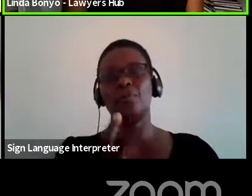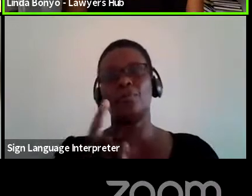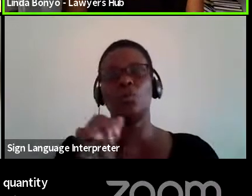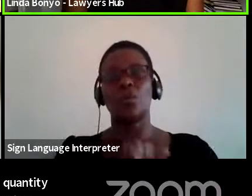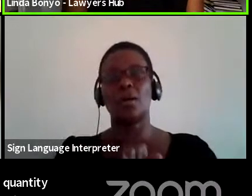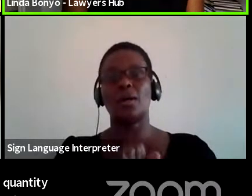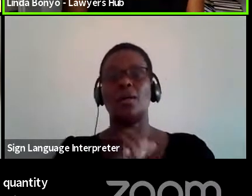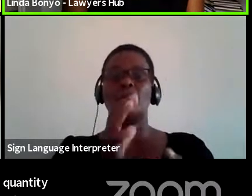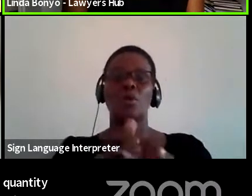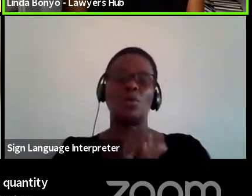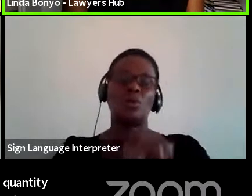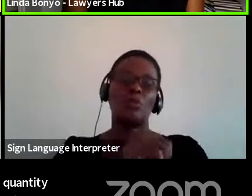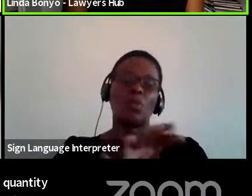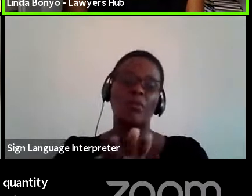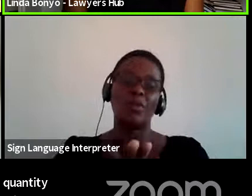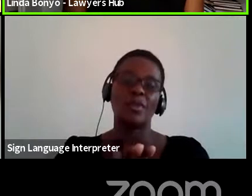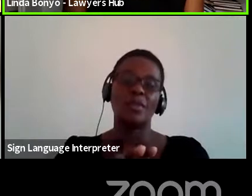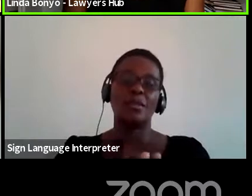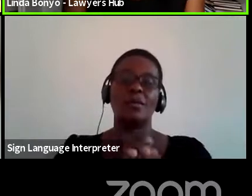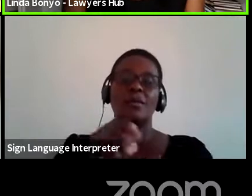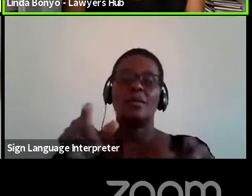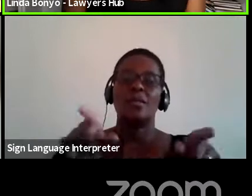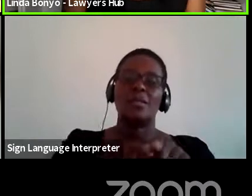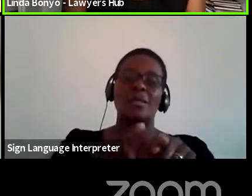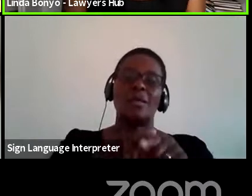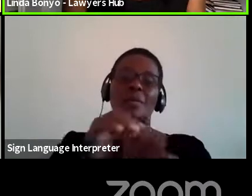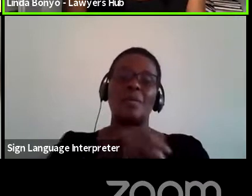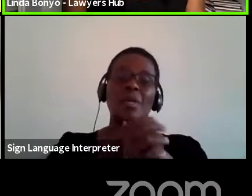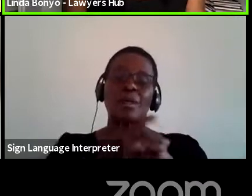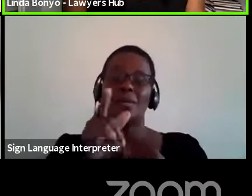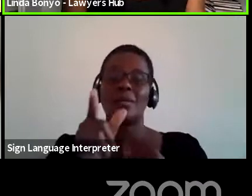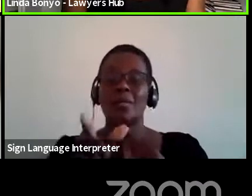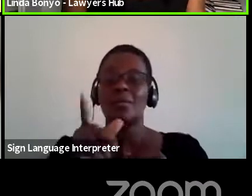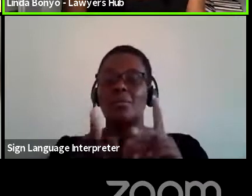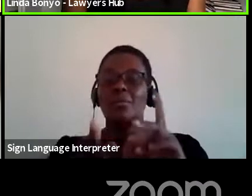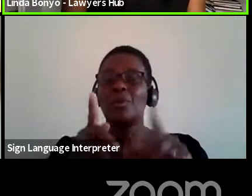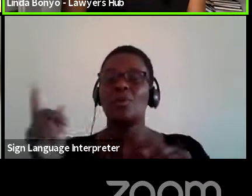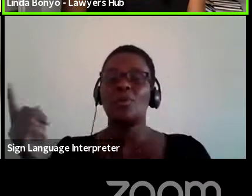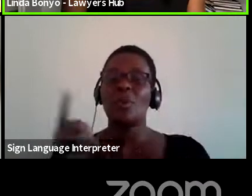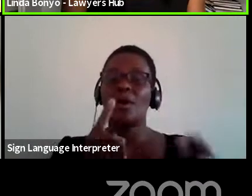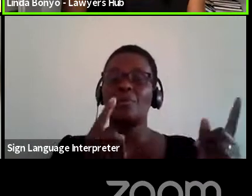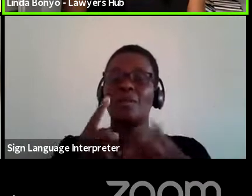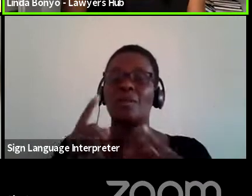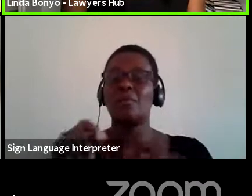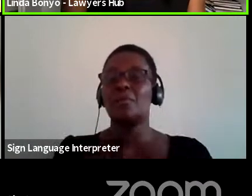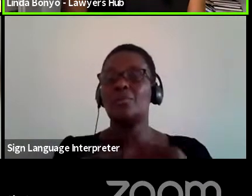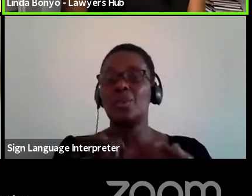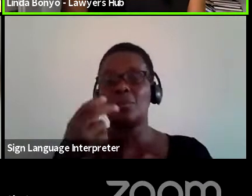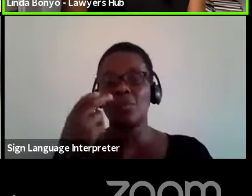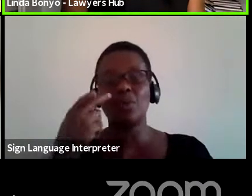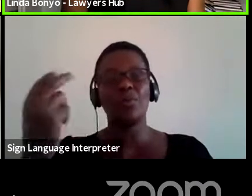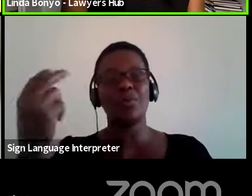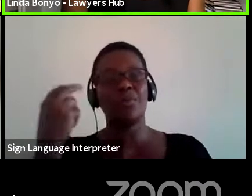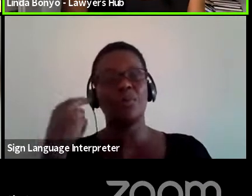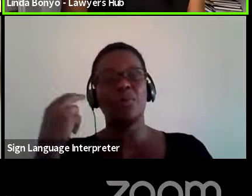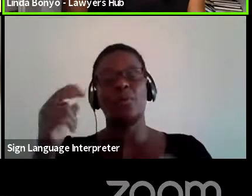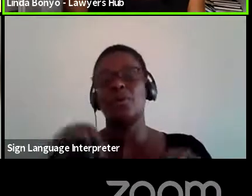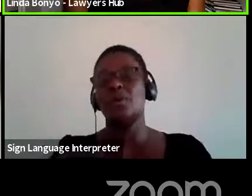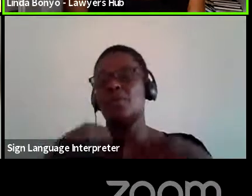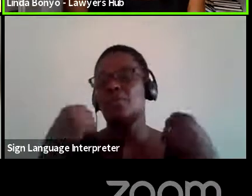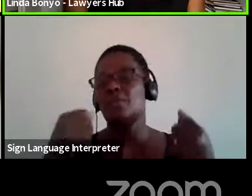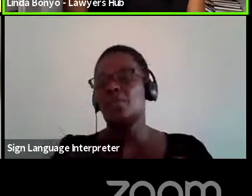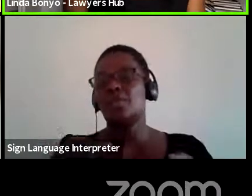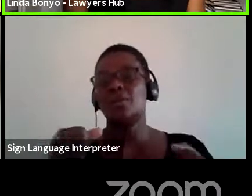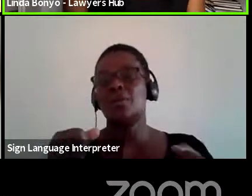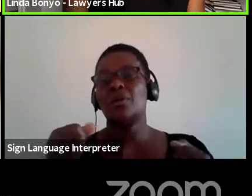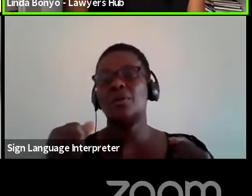of the pandemic. And so that meant then that they were not actually able to, review content that is already flagged down